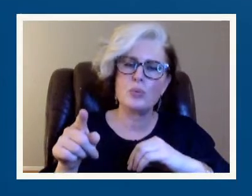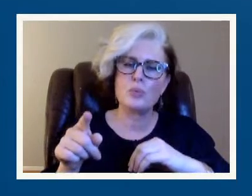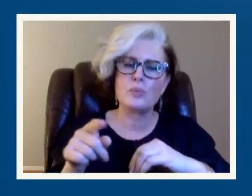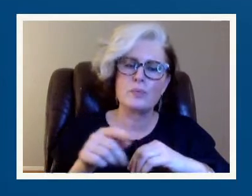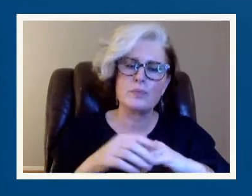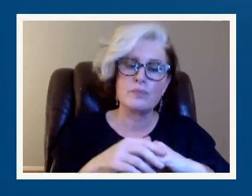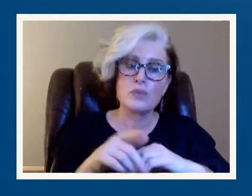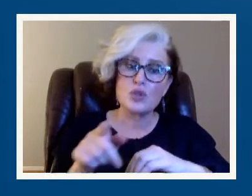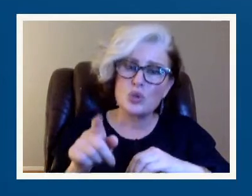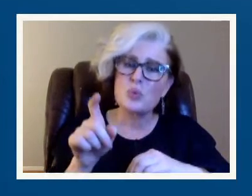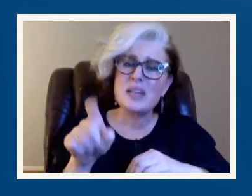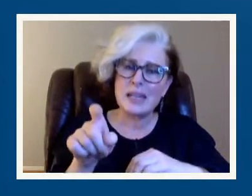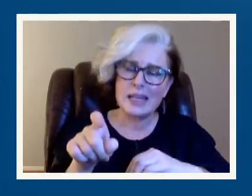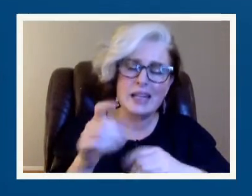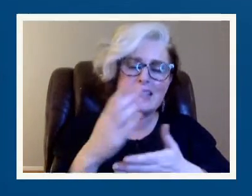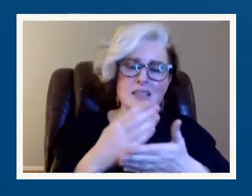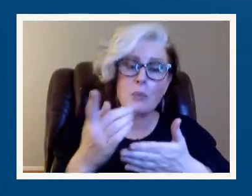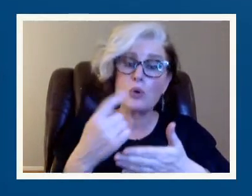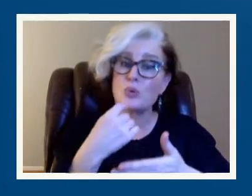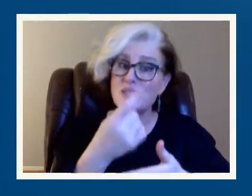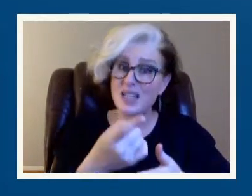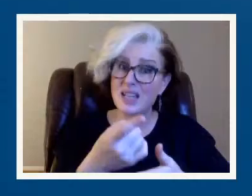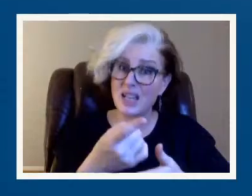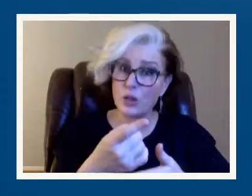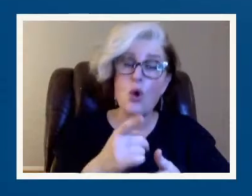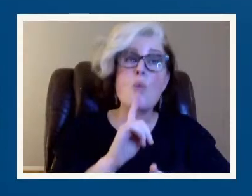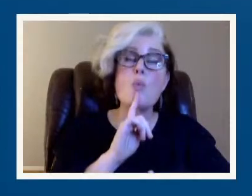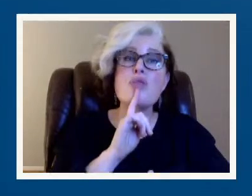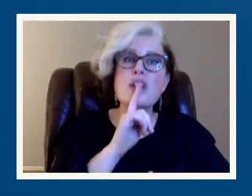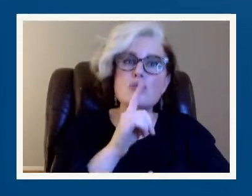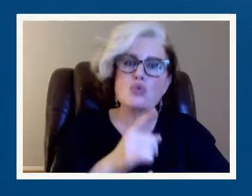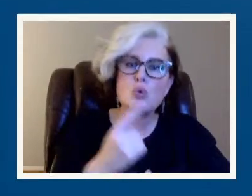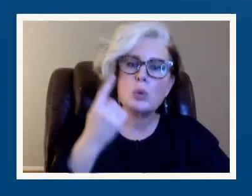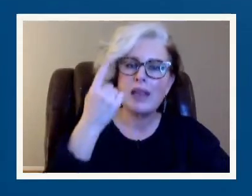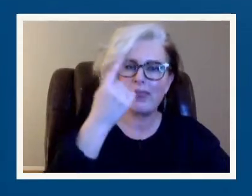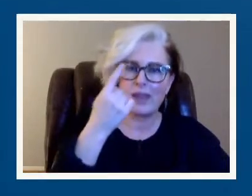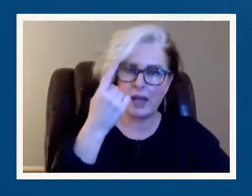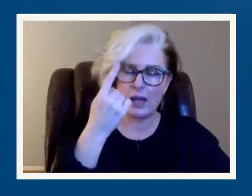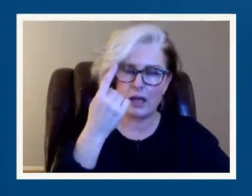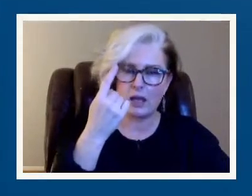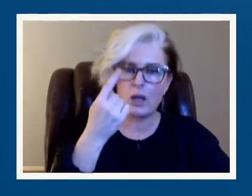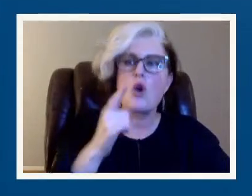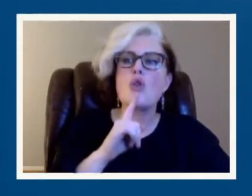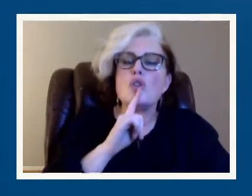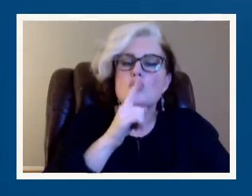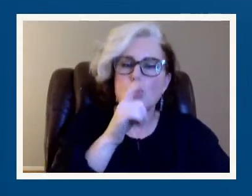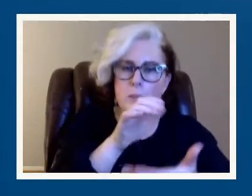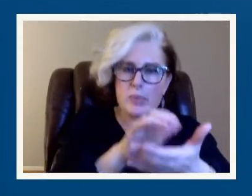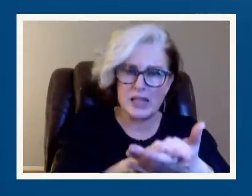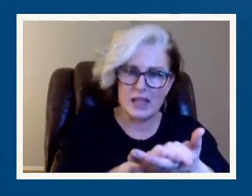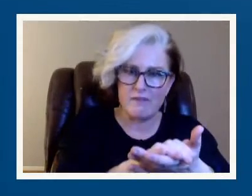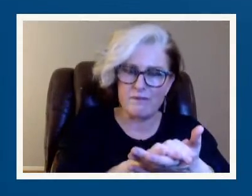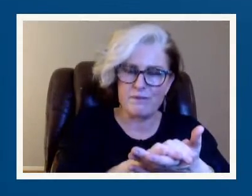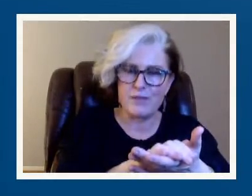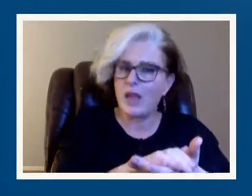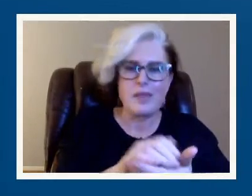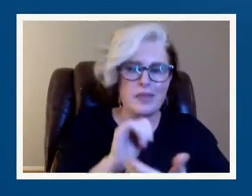You deserve somebody who will tell you what they really think, what they really believe, that won't